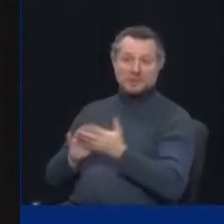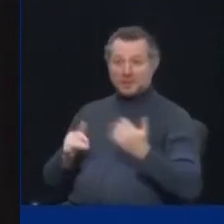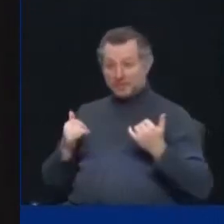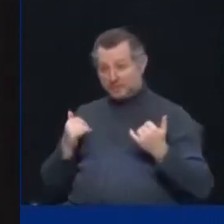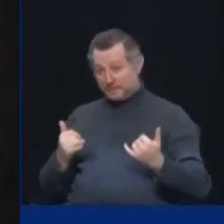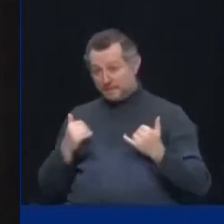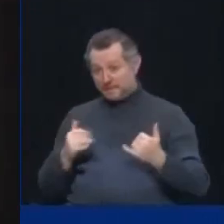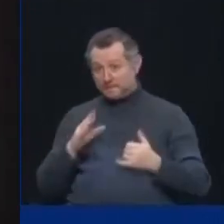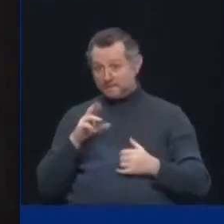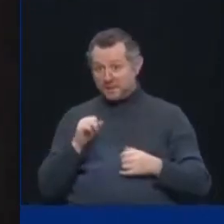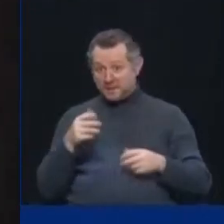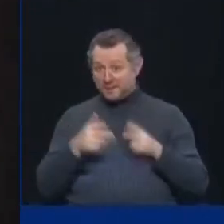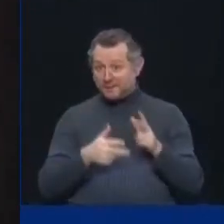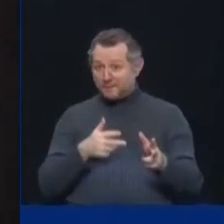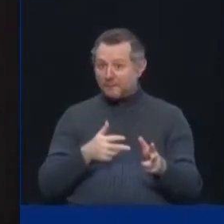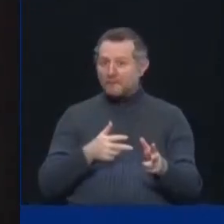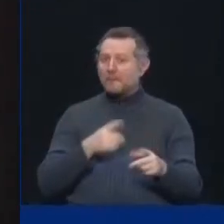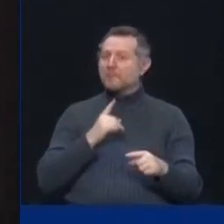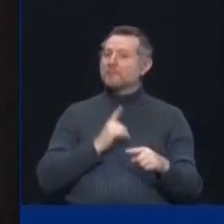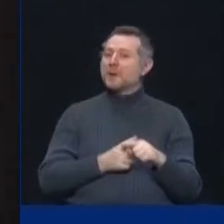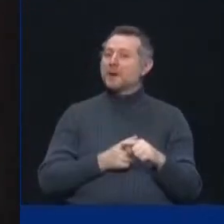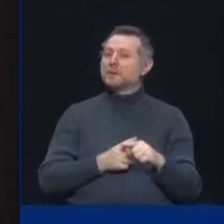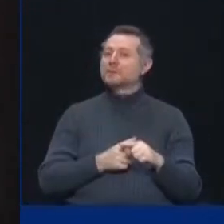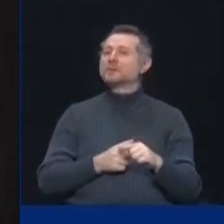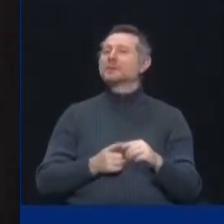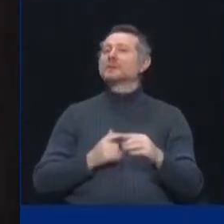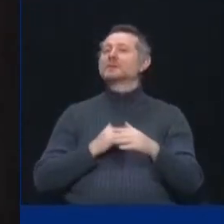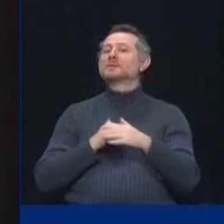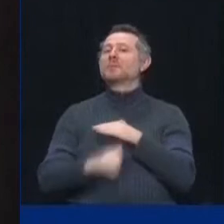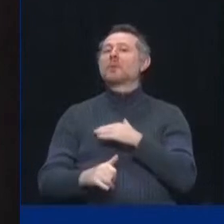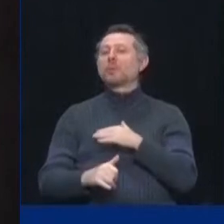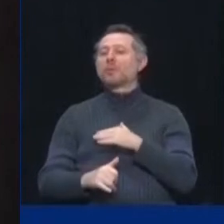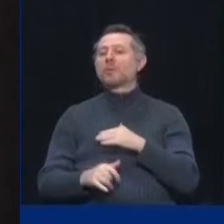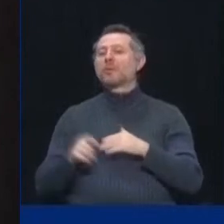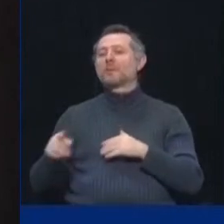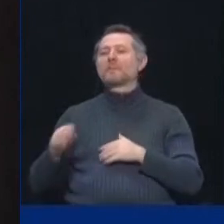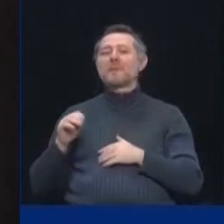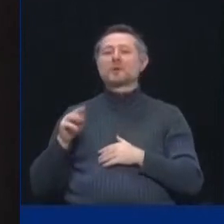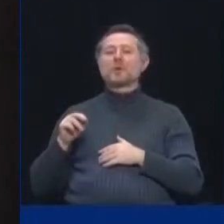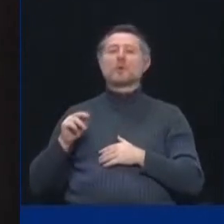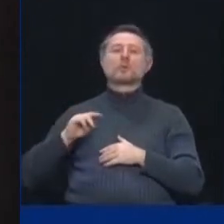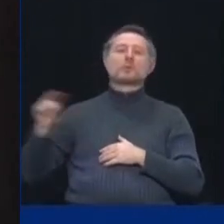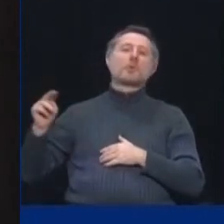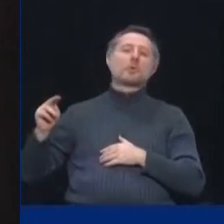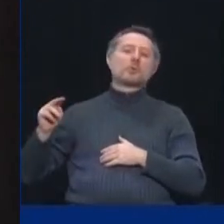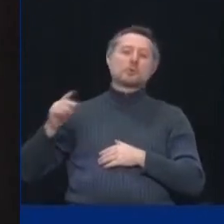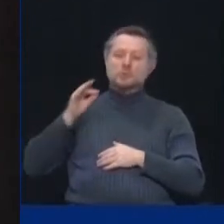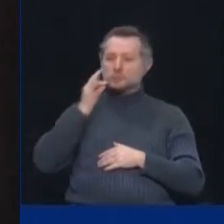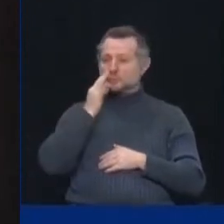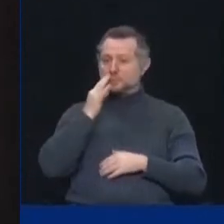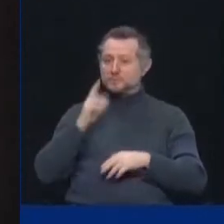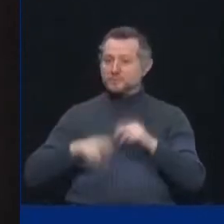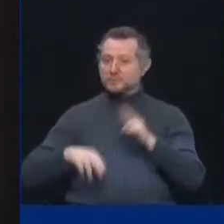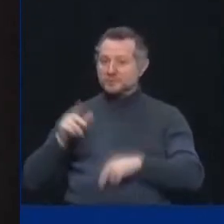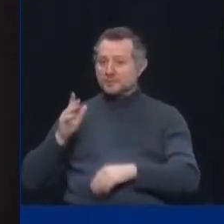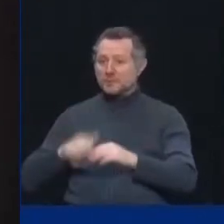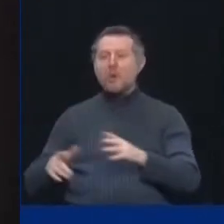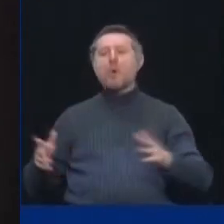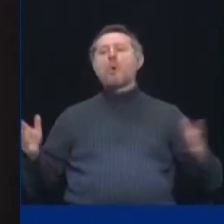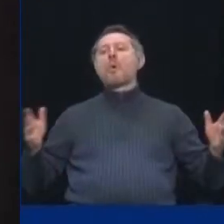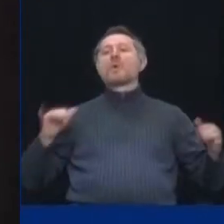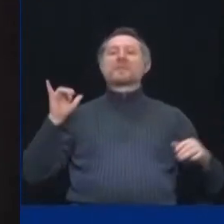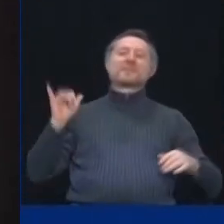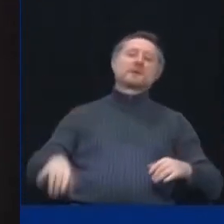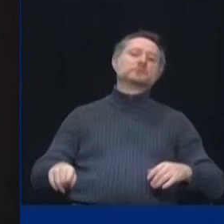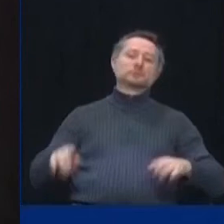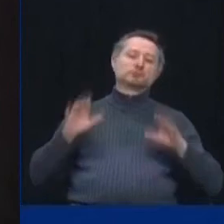Plus. We're going to have this Metro North station coming to Co-op City, and It is great. It is